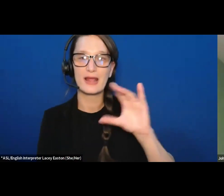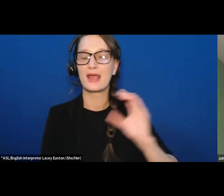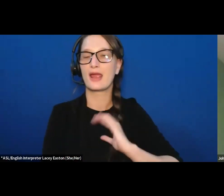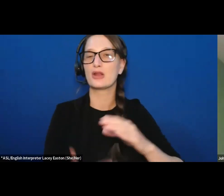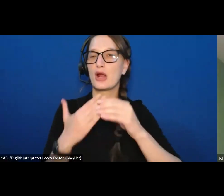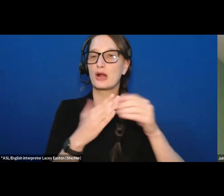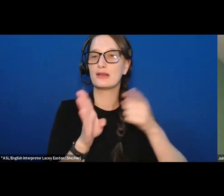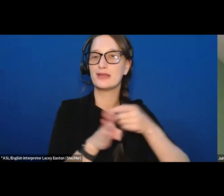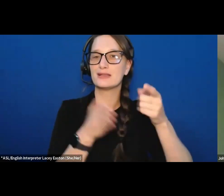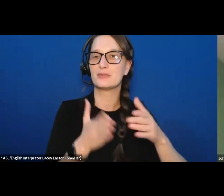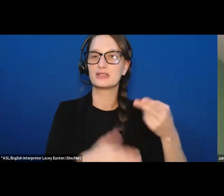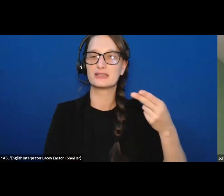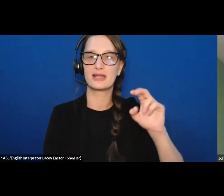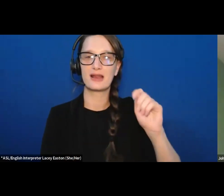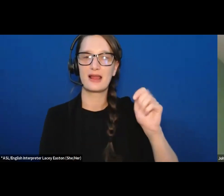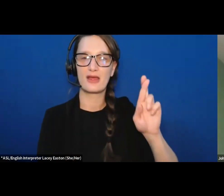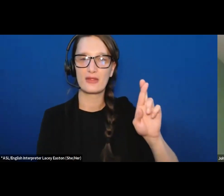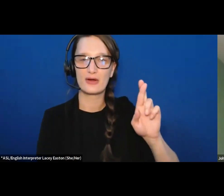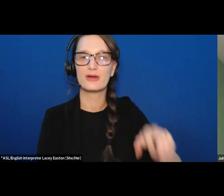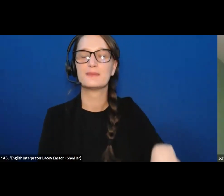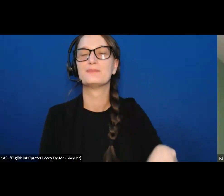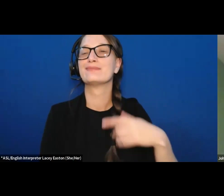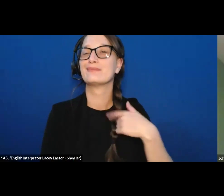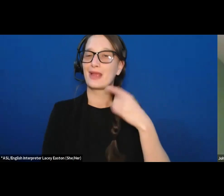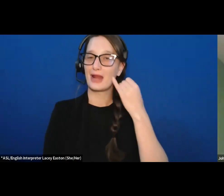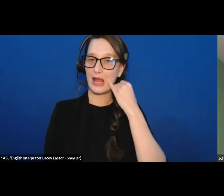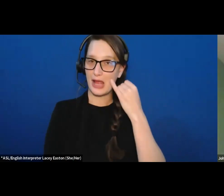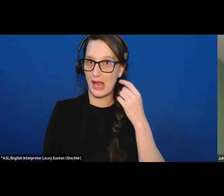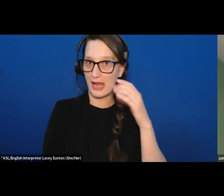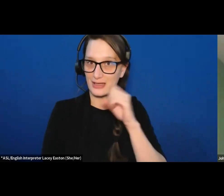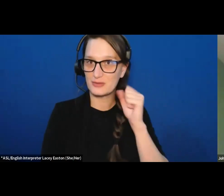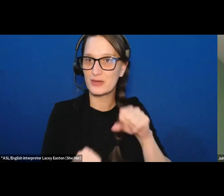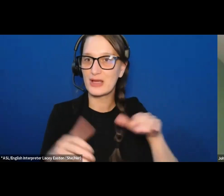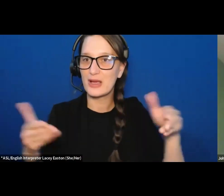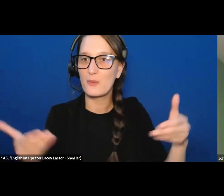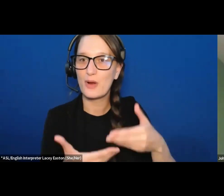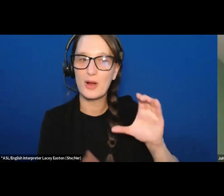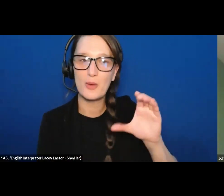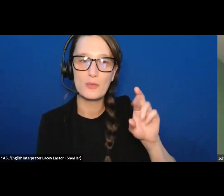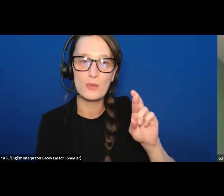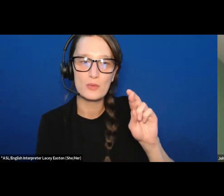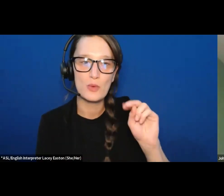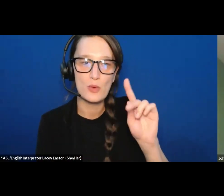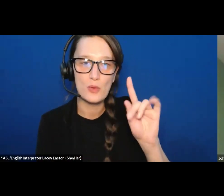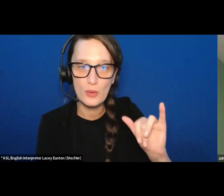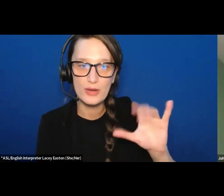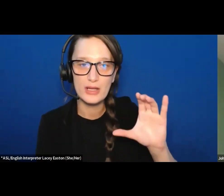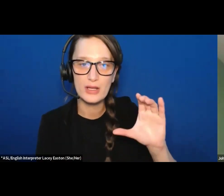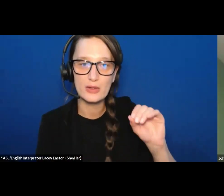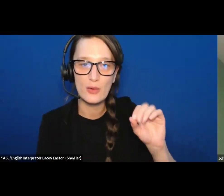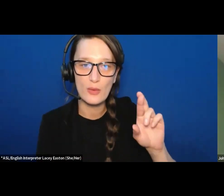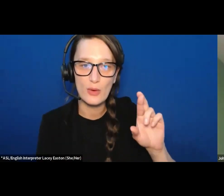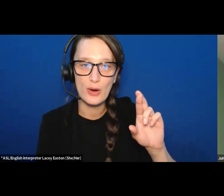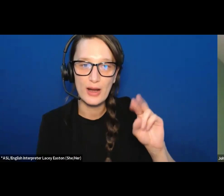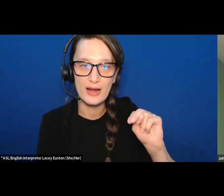specialist Heather. And I suppose we can welcome Courtney Cornelison. Courtney, do you want to unmute yourself and say hi real quickly to